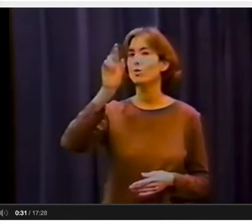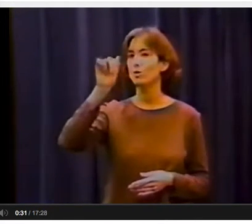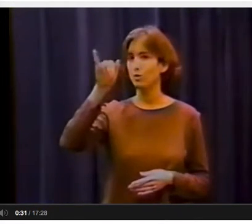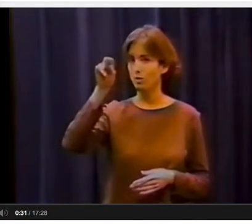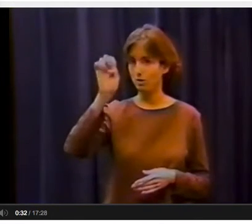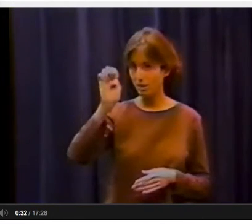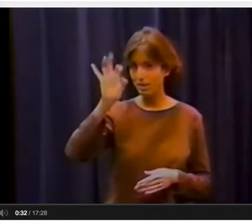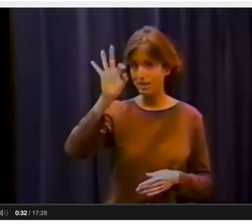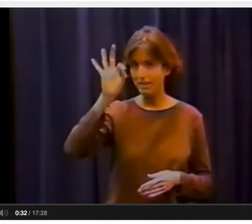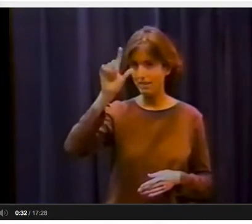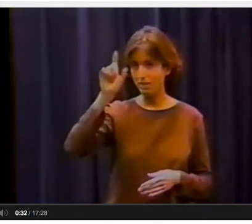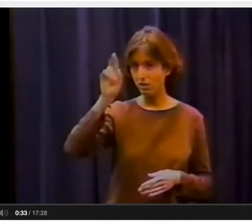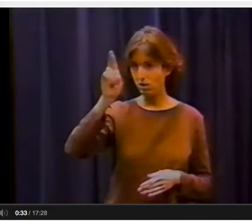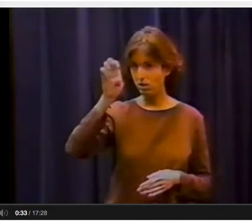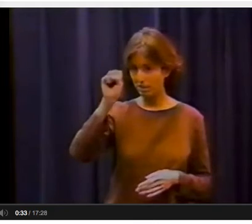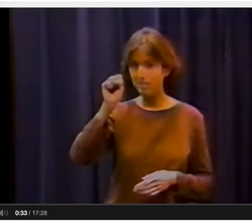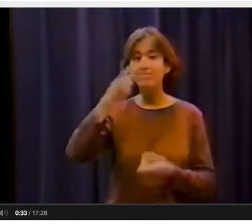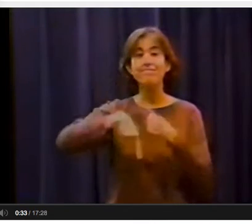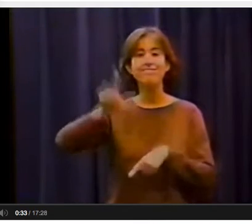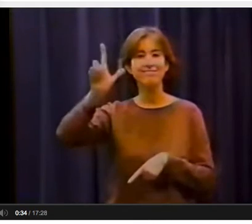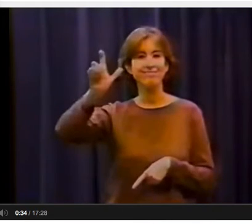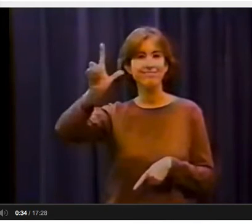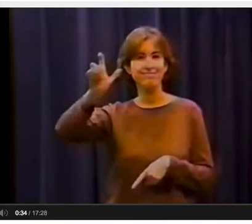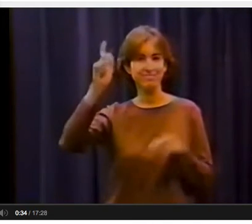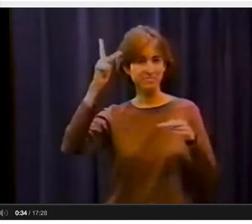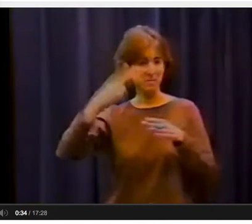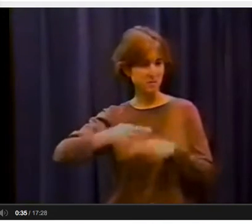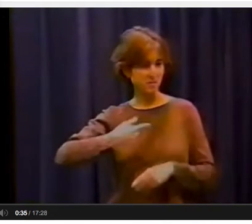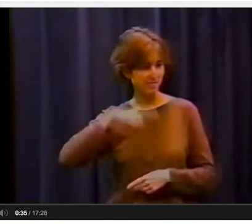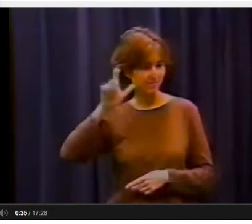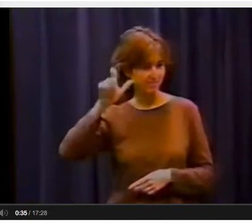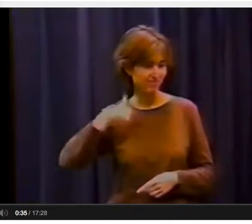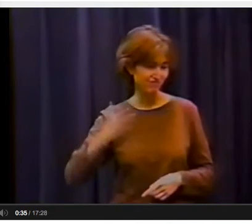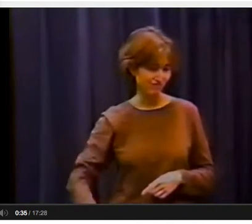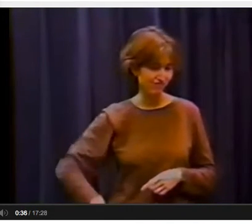First, let me introduce myself. My name is Lorraine Flores.